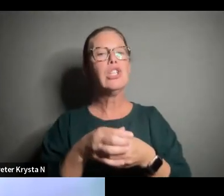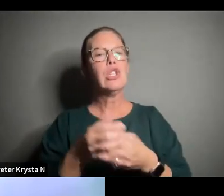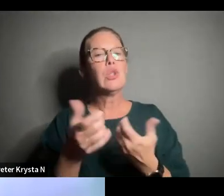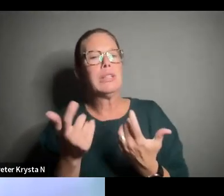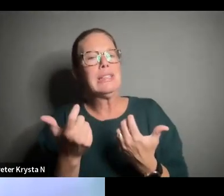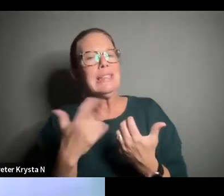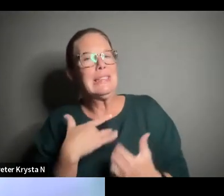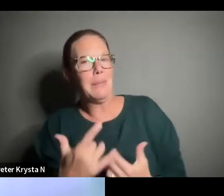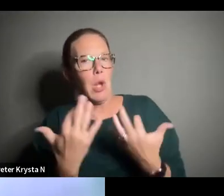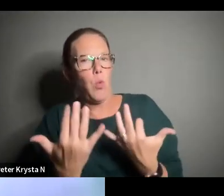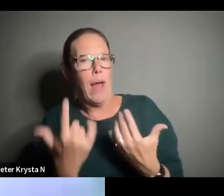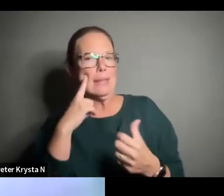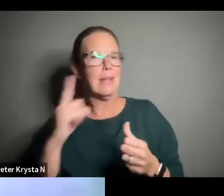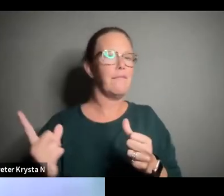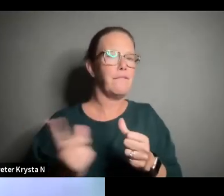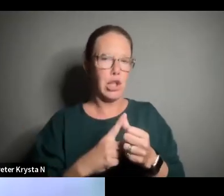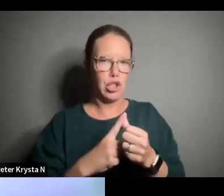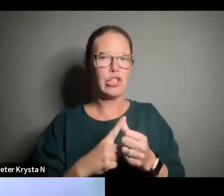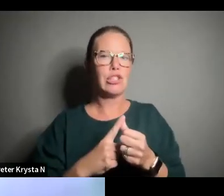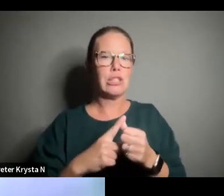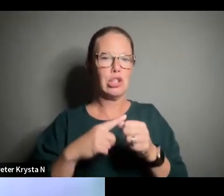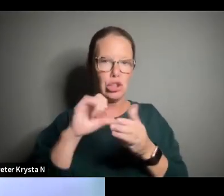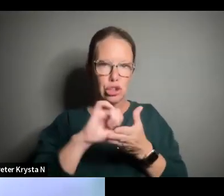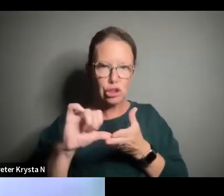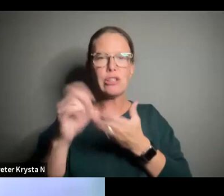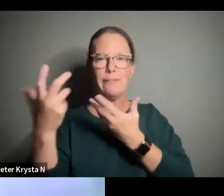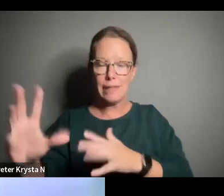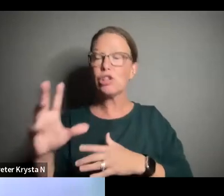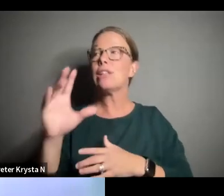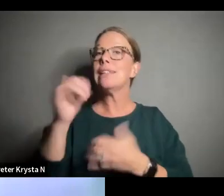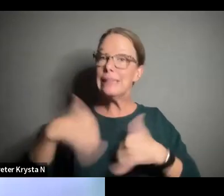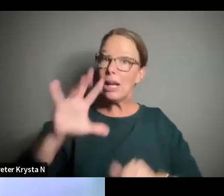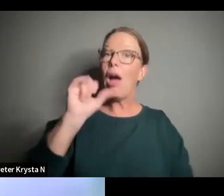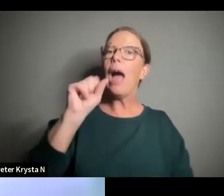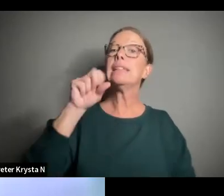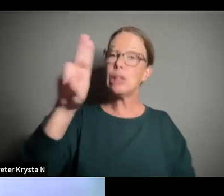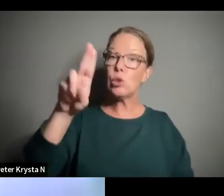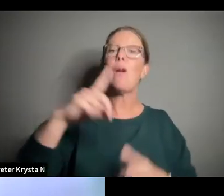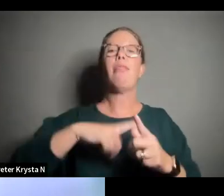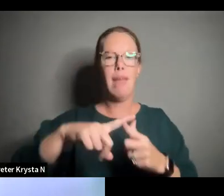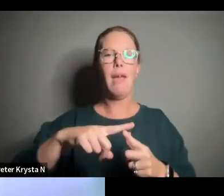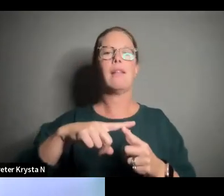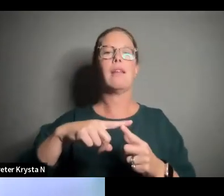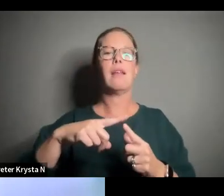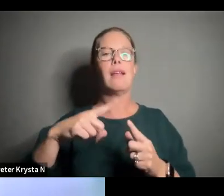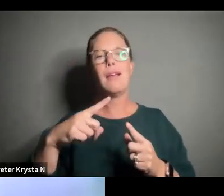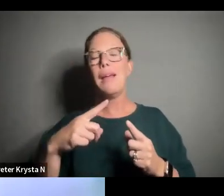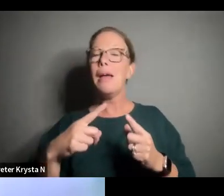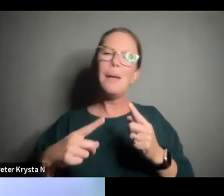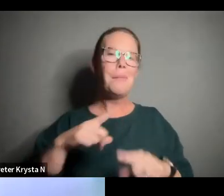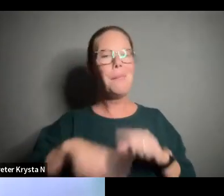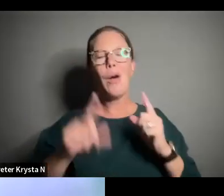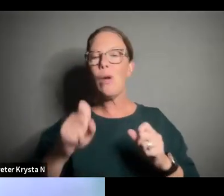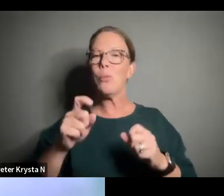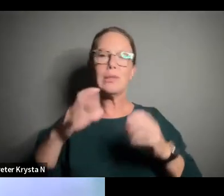wait until that operation's over and you're still in our ICU. And then we can consider whether or not we need to do a simultaneous